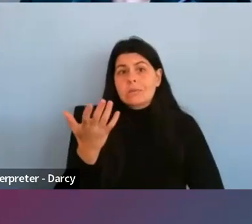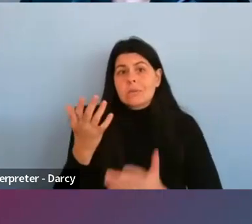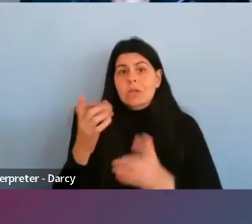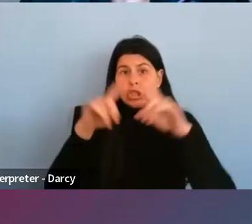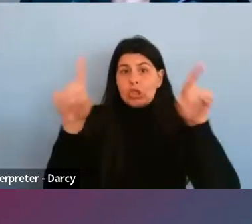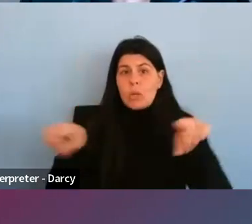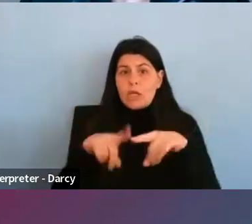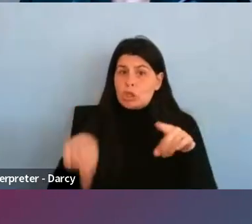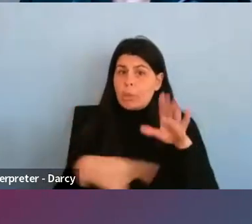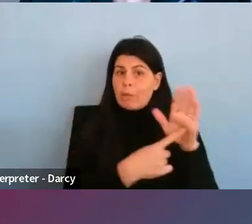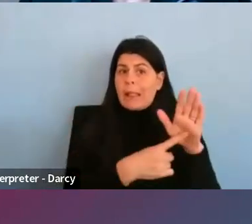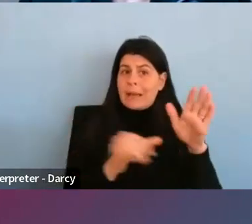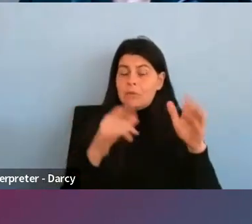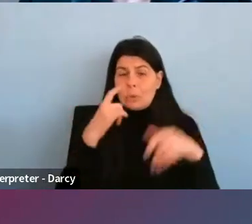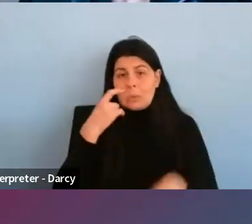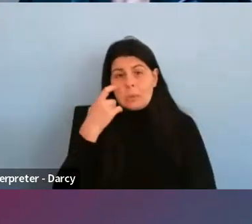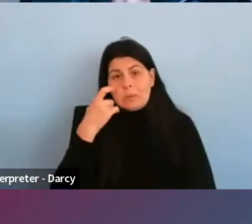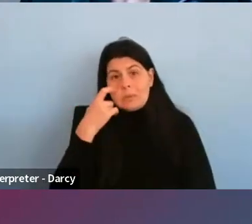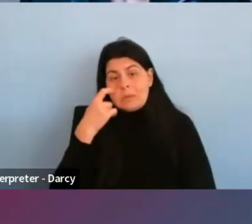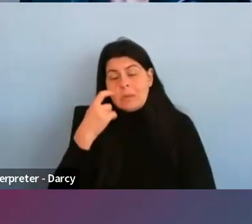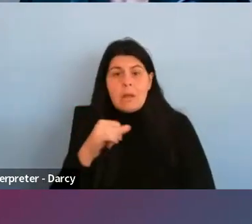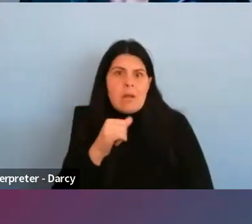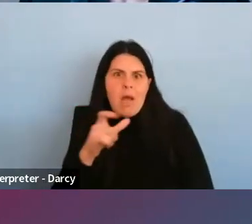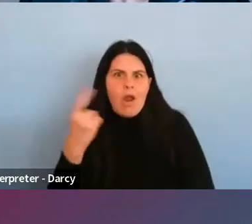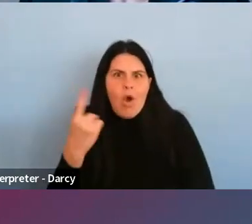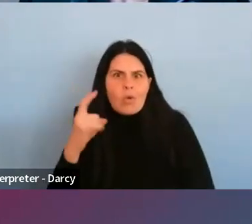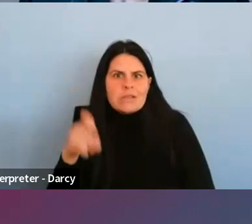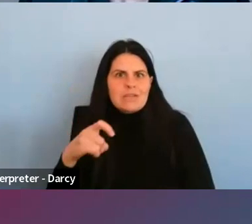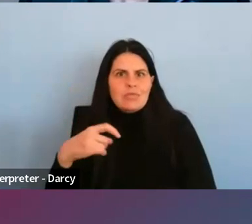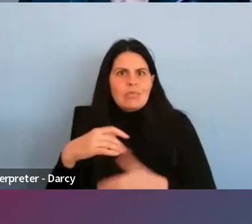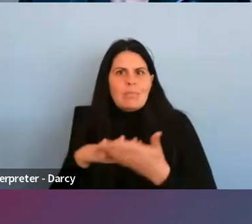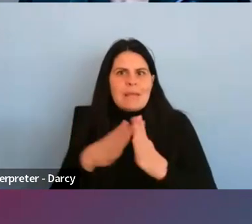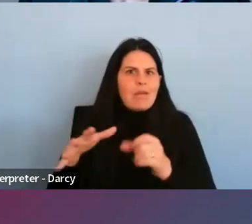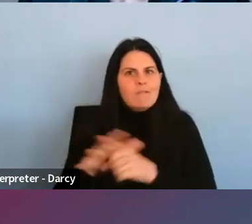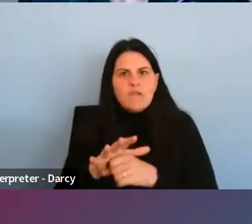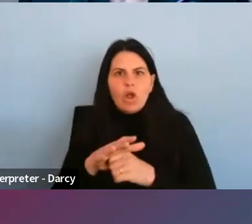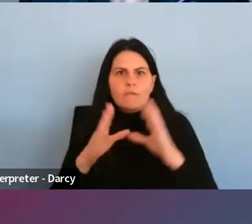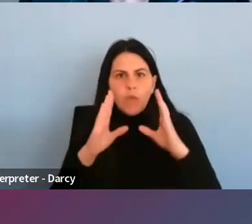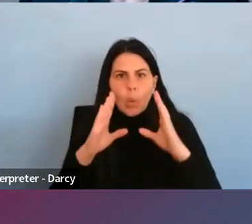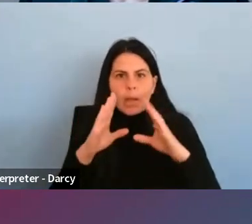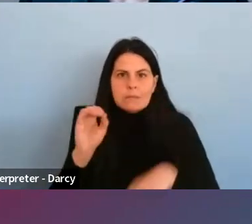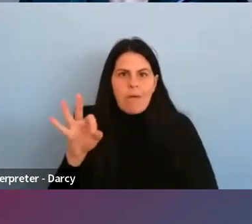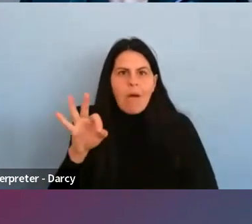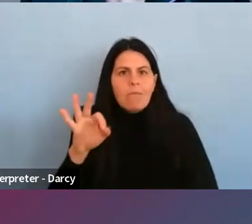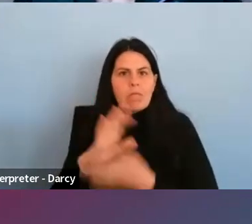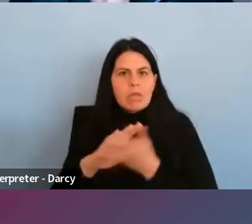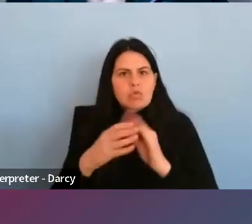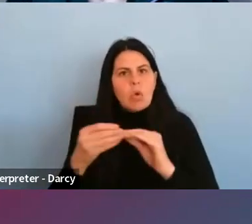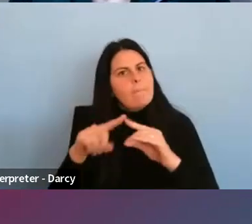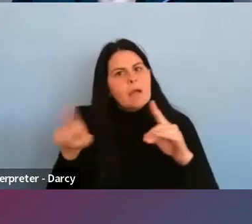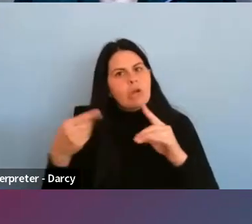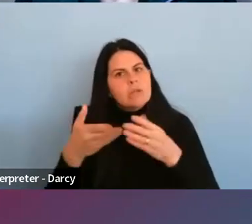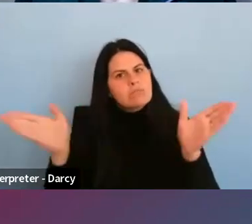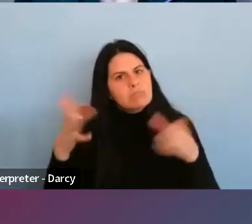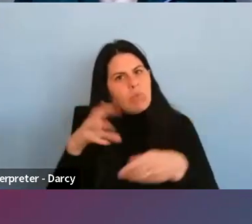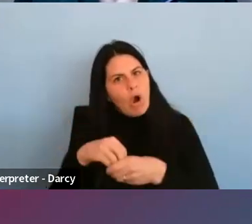reflected as doing that, not necessarily making it the focus of the story, but just a part of life, you know? So